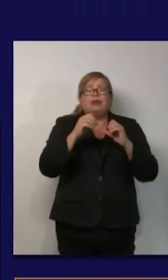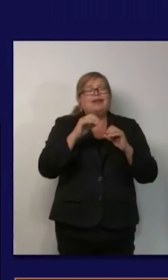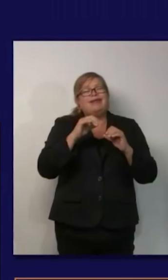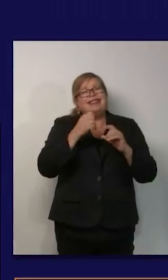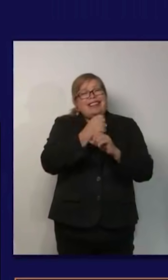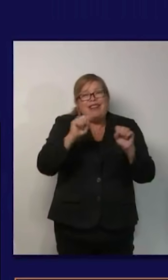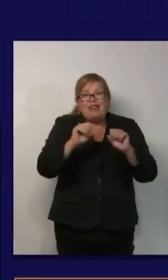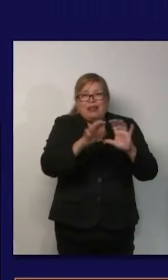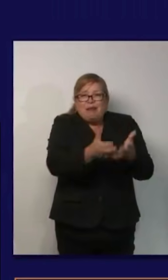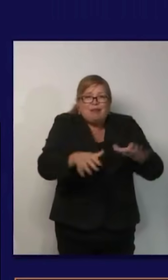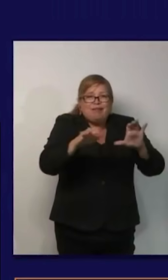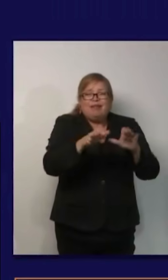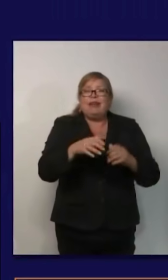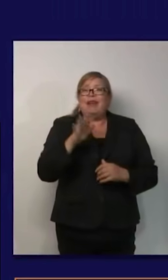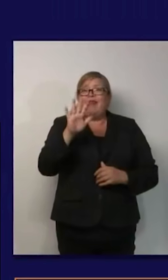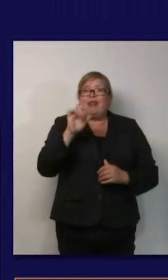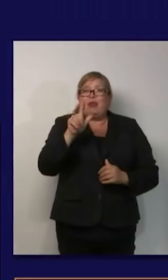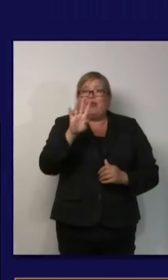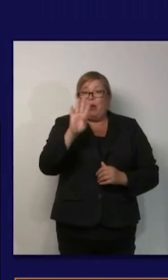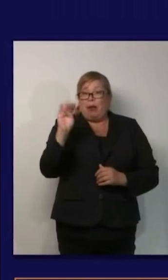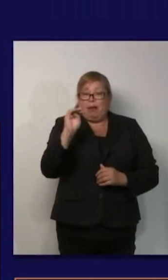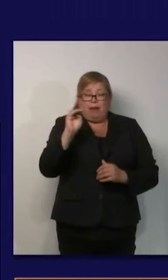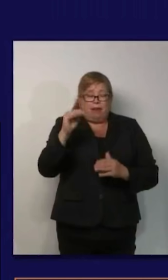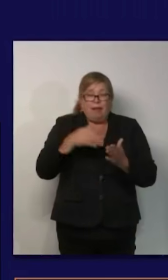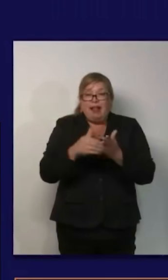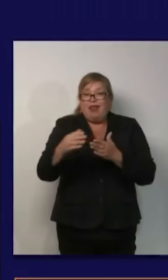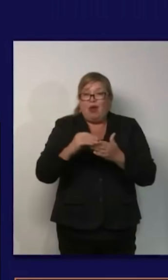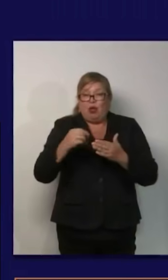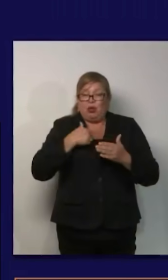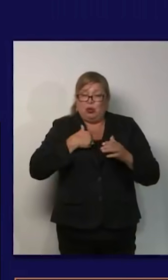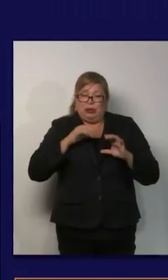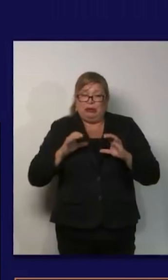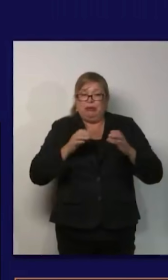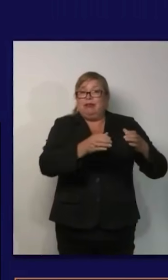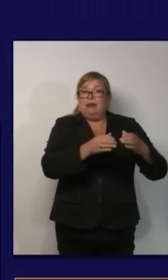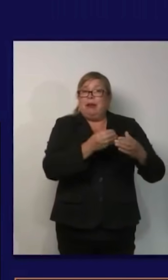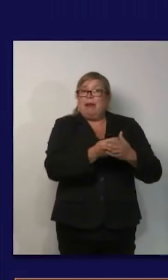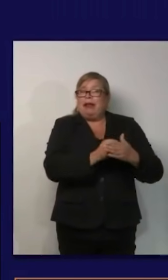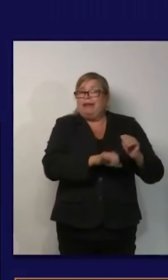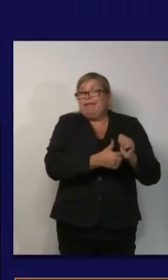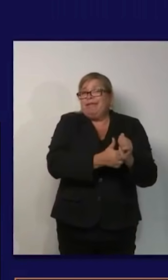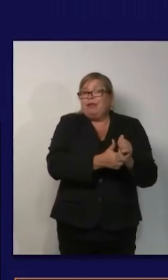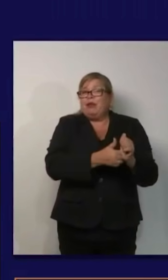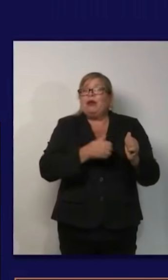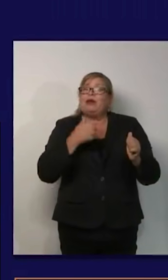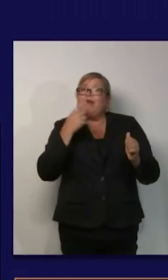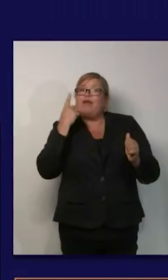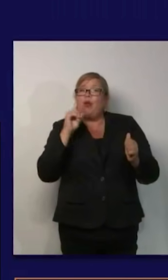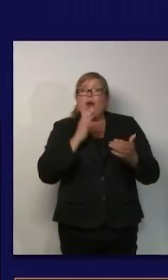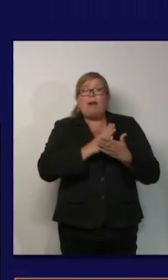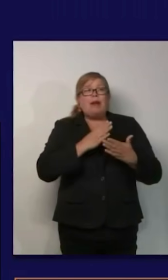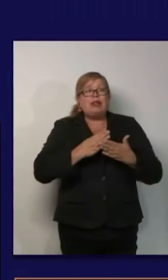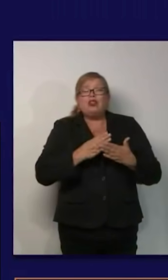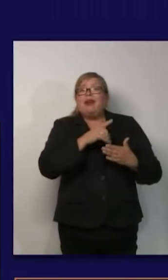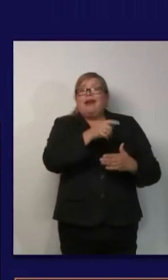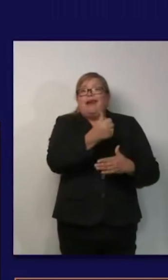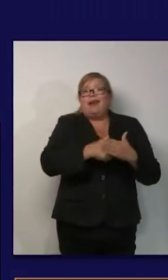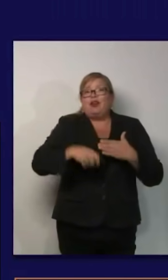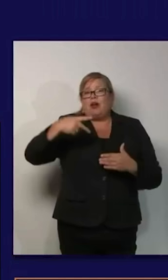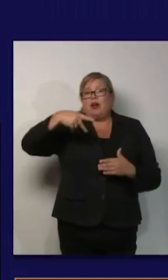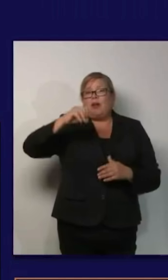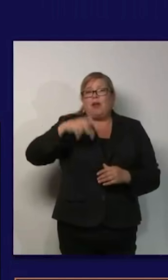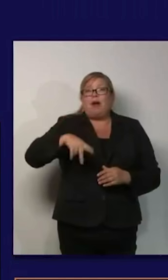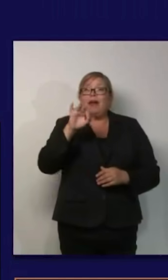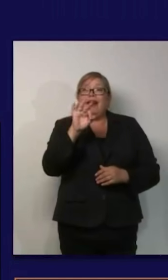aside, some $524 million that was set aside in our budget under Prop 98